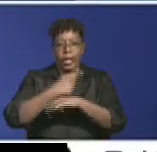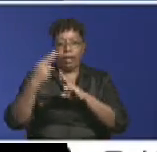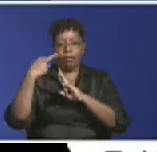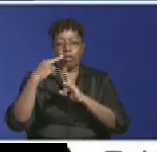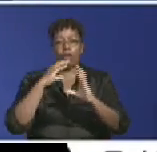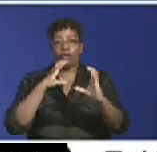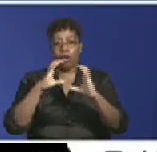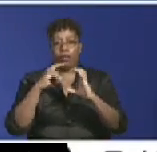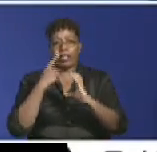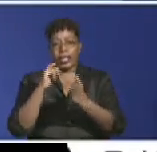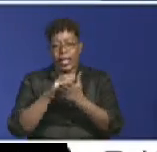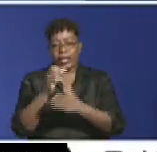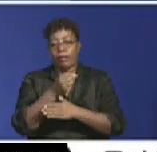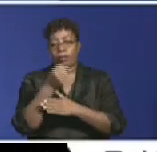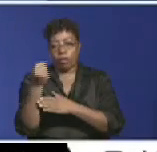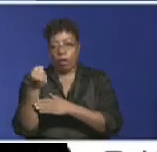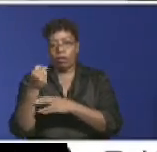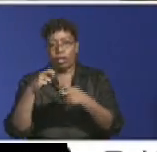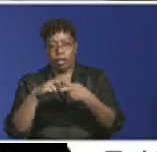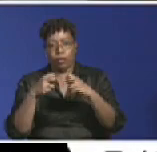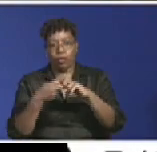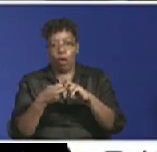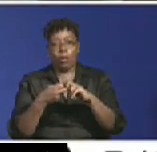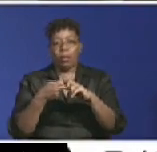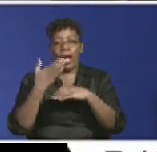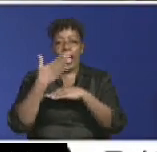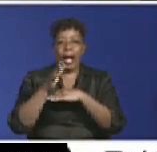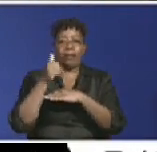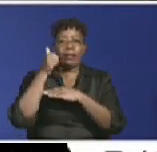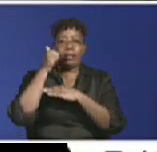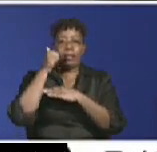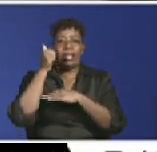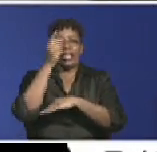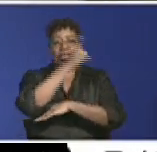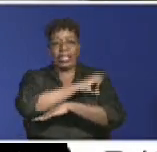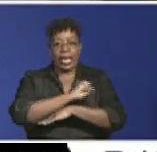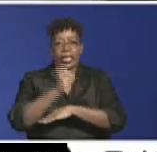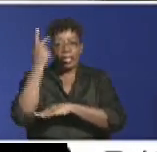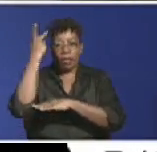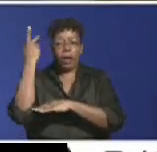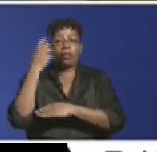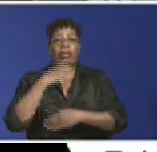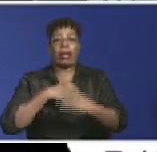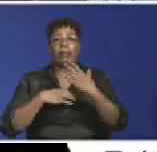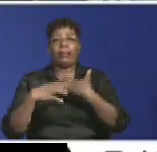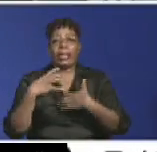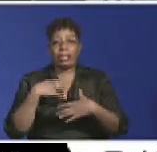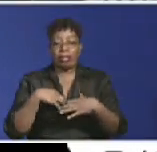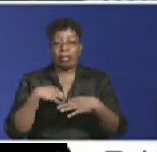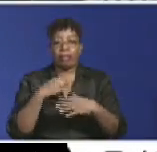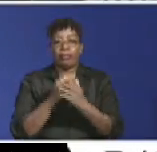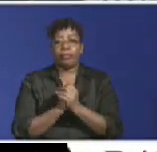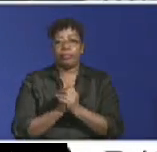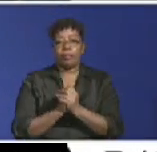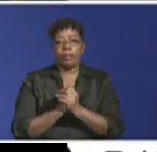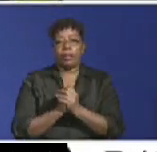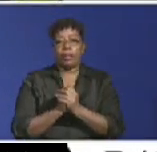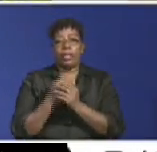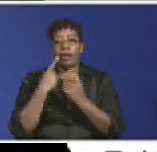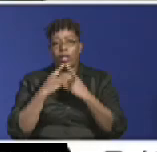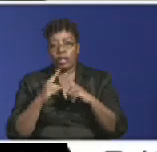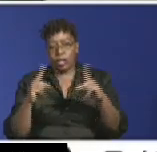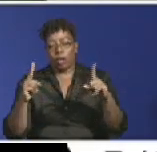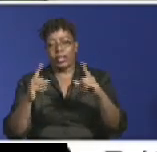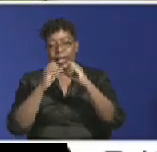that the problems have been ironed out after days of parent complaints. Yeah, I'm proud to announce that our system is